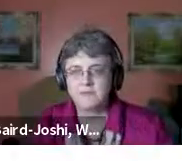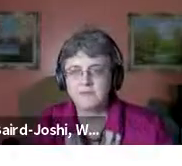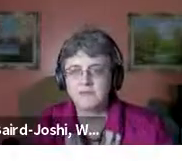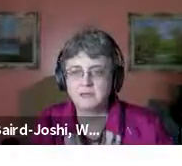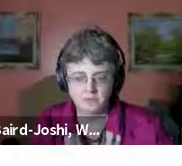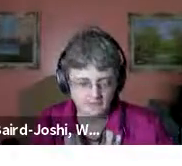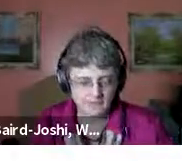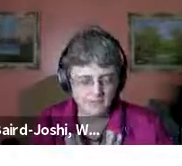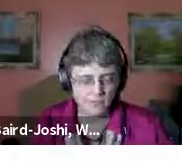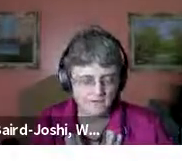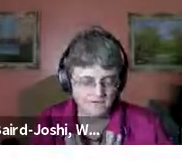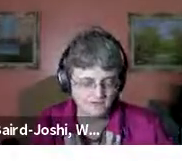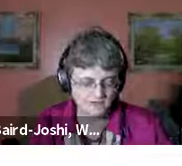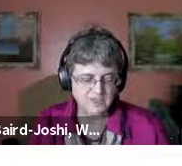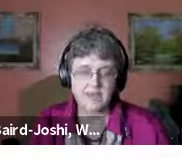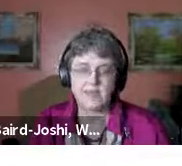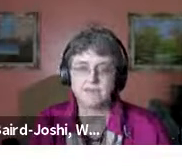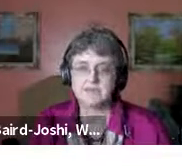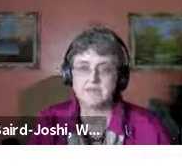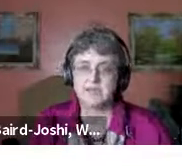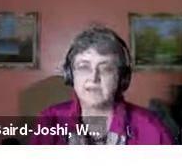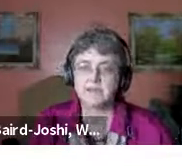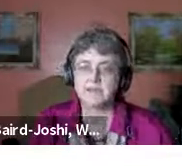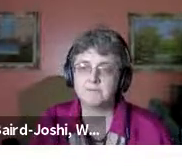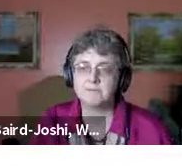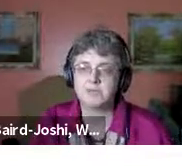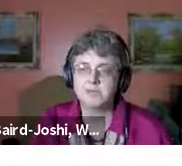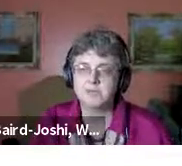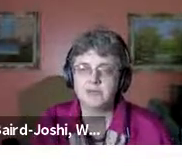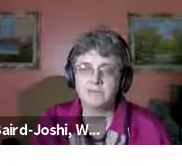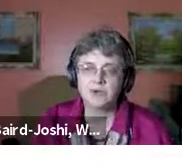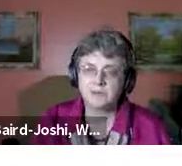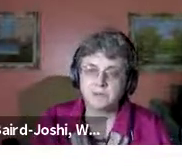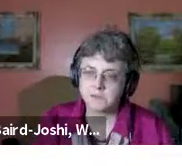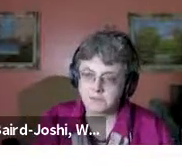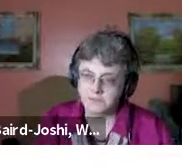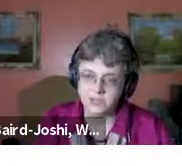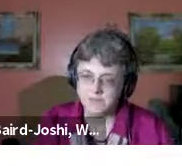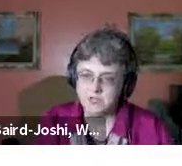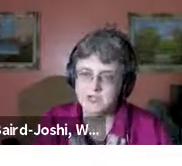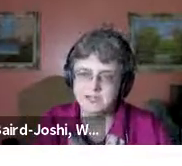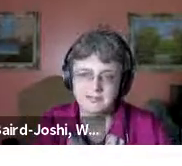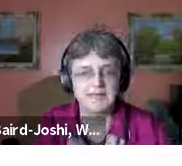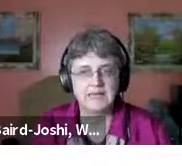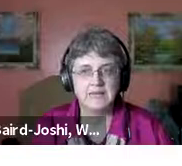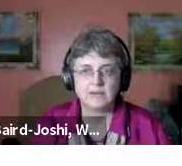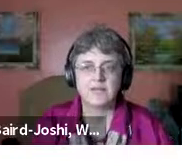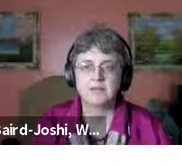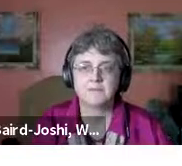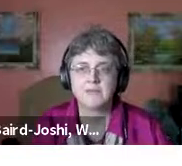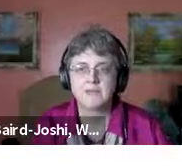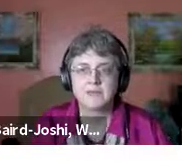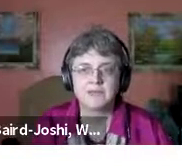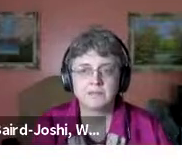go. Thank you. One of the concerns I have is that a bulk of the population of our state is in King